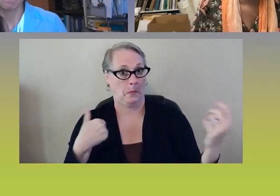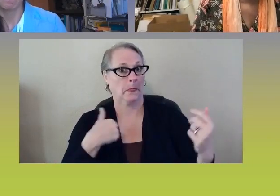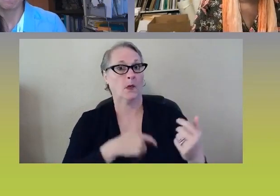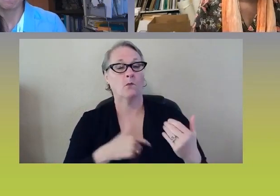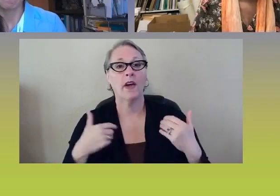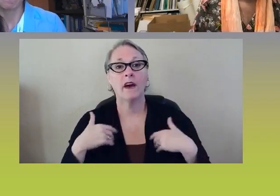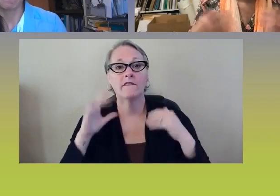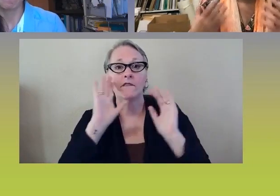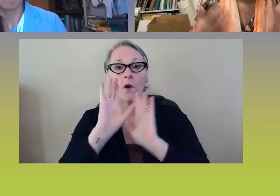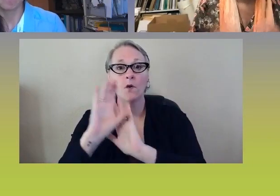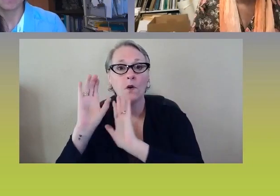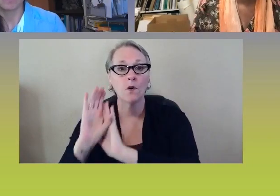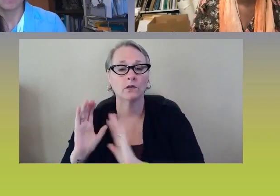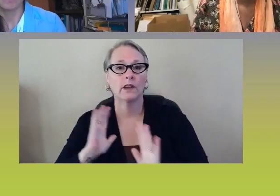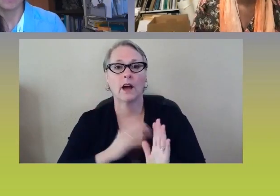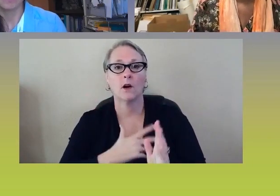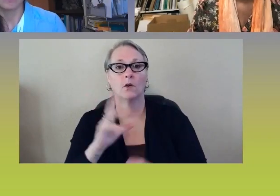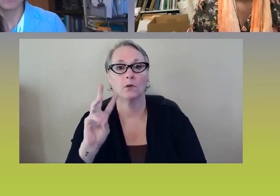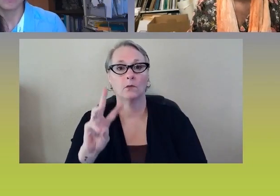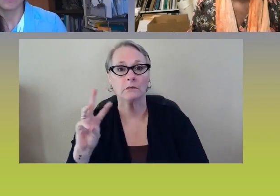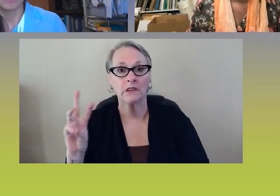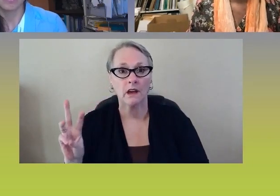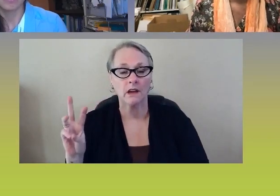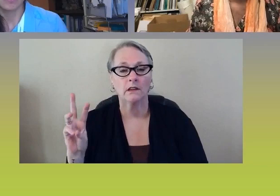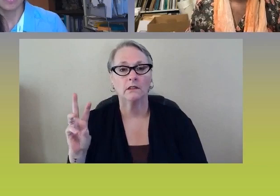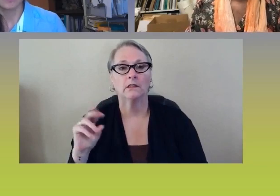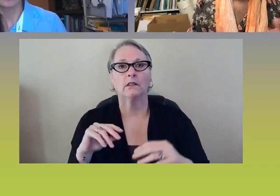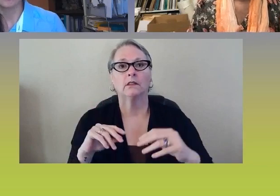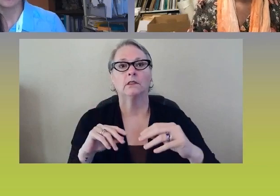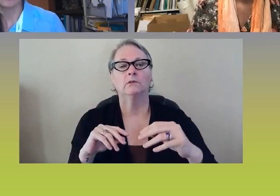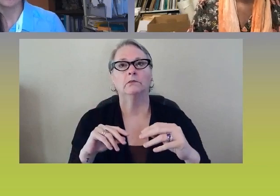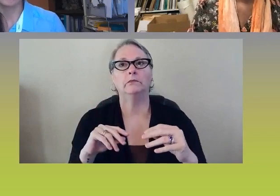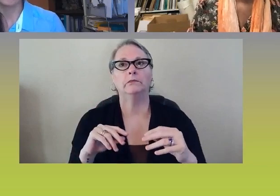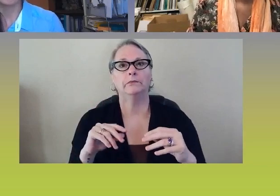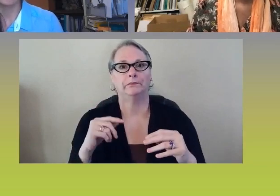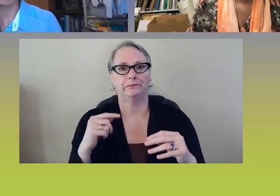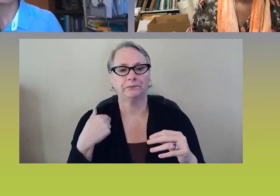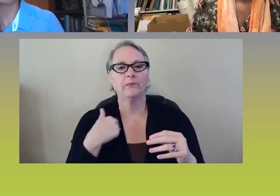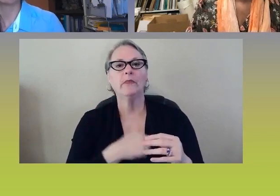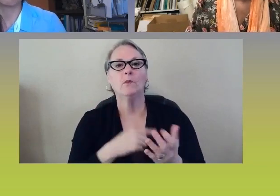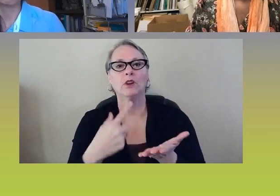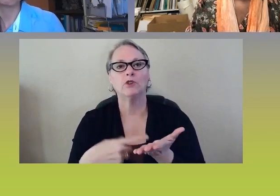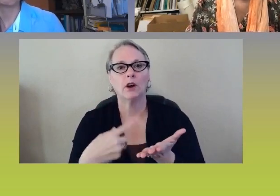For instance, if we are talking about sorting and classifying,